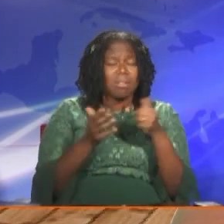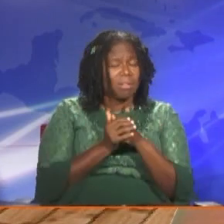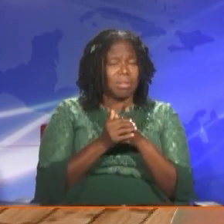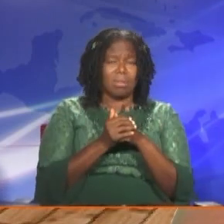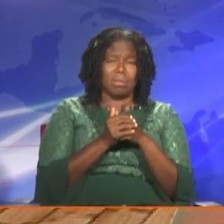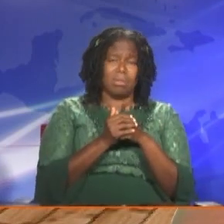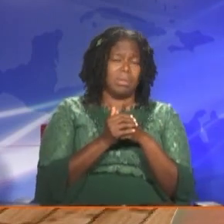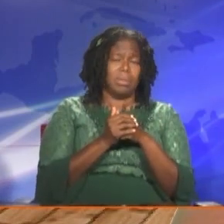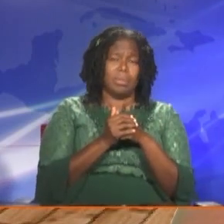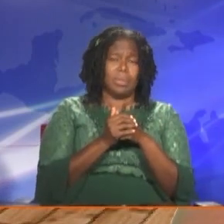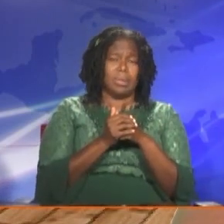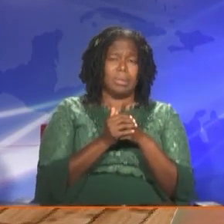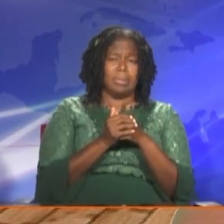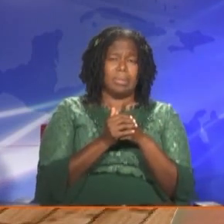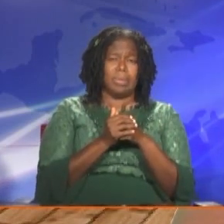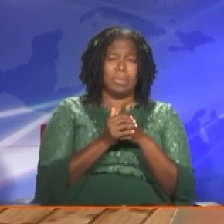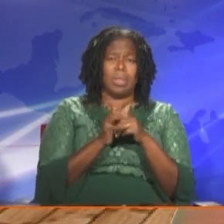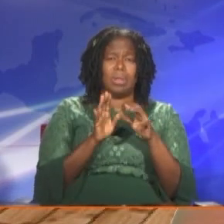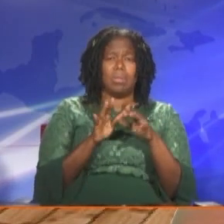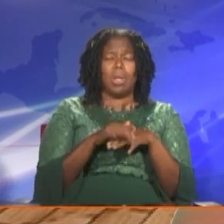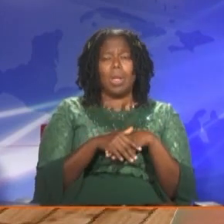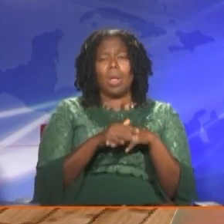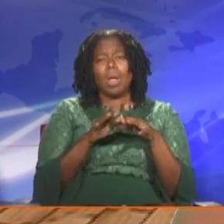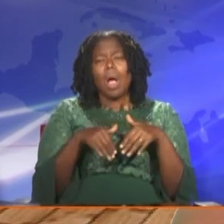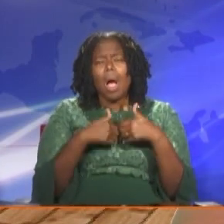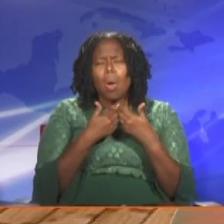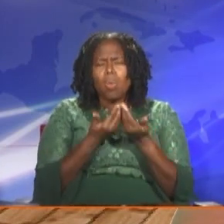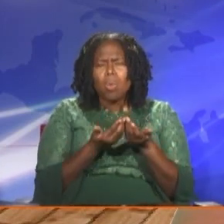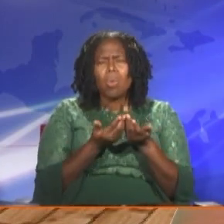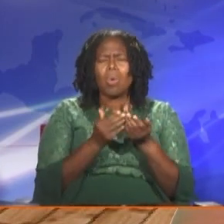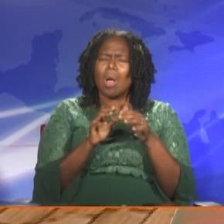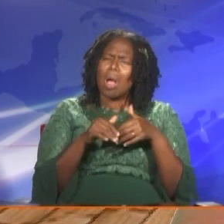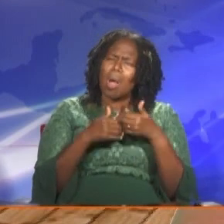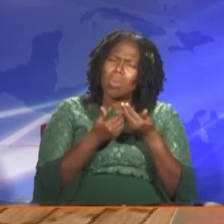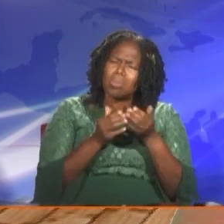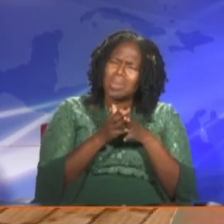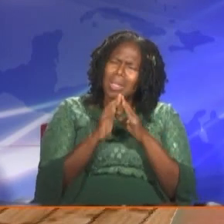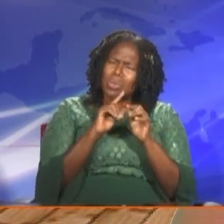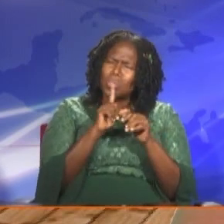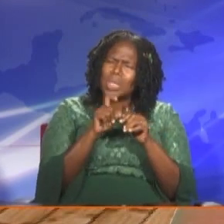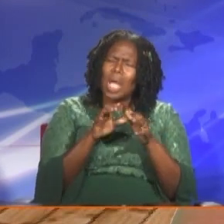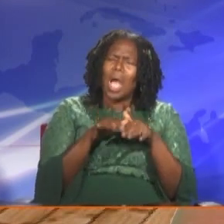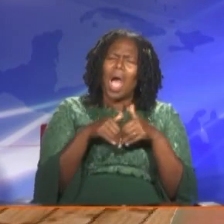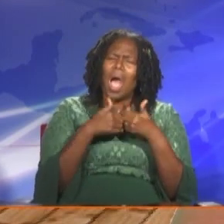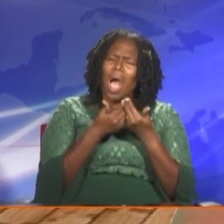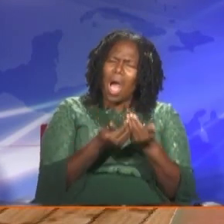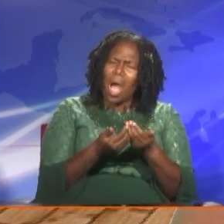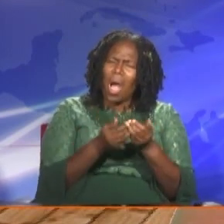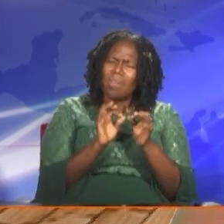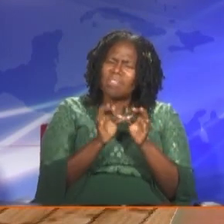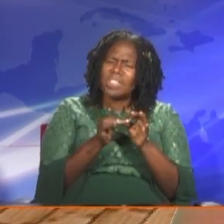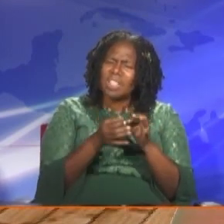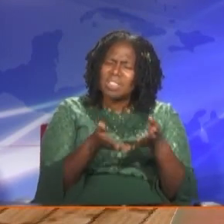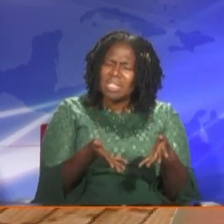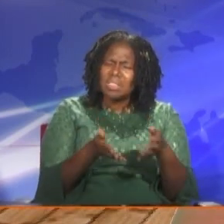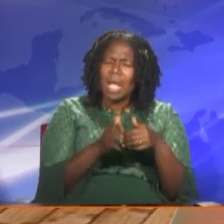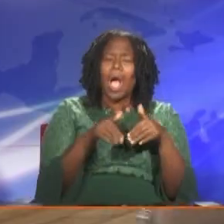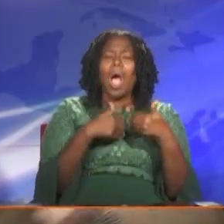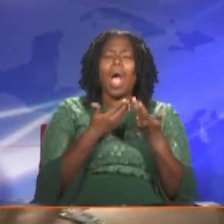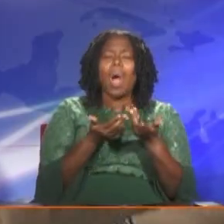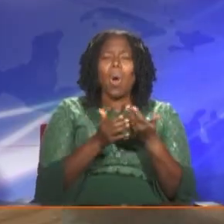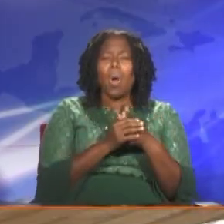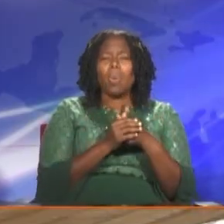system. So we might ask, how you going to address this? That's the thing, right? because that's what I'm thinking. How